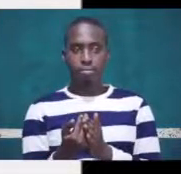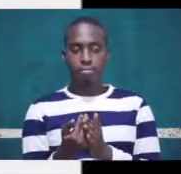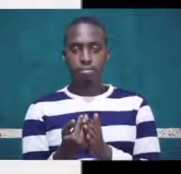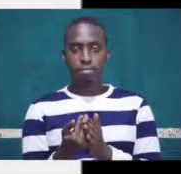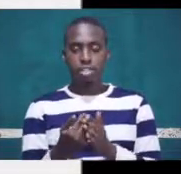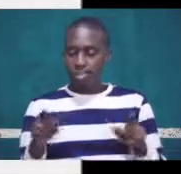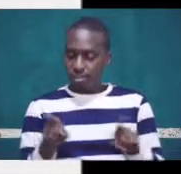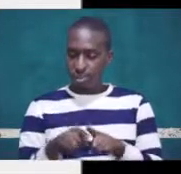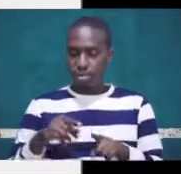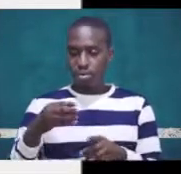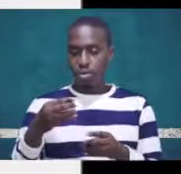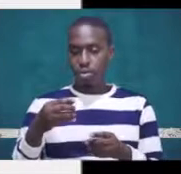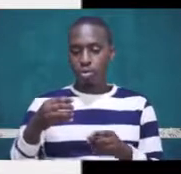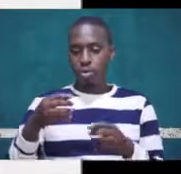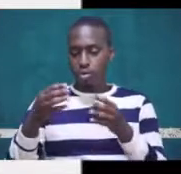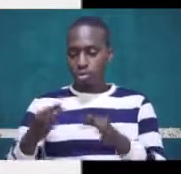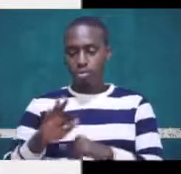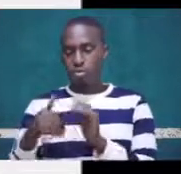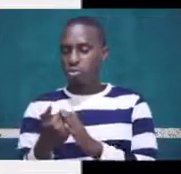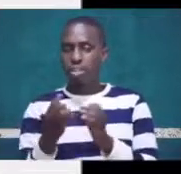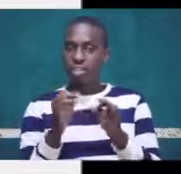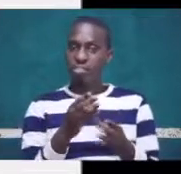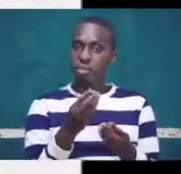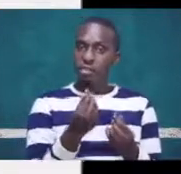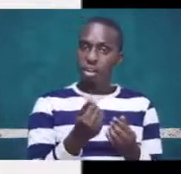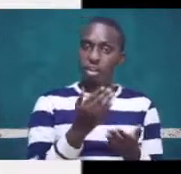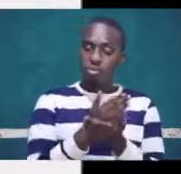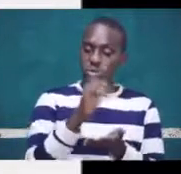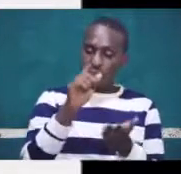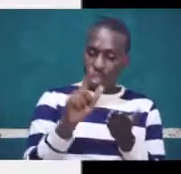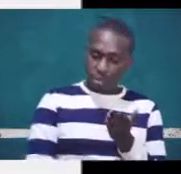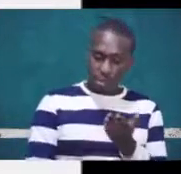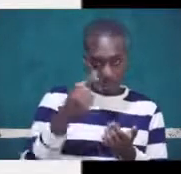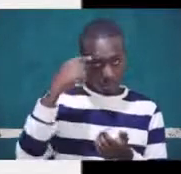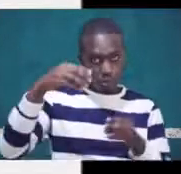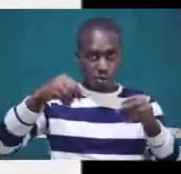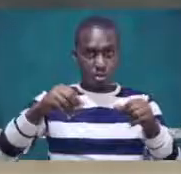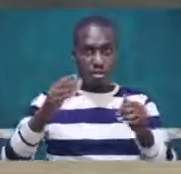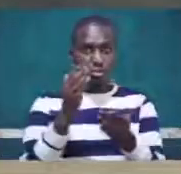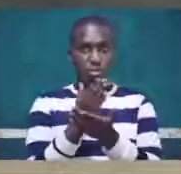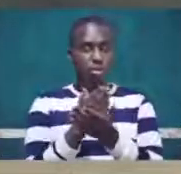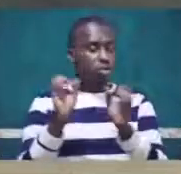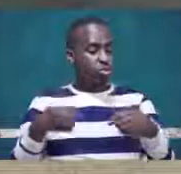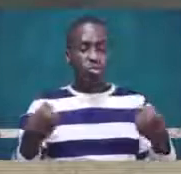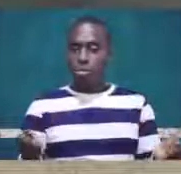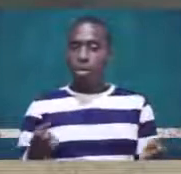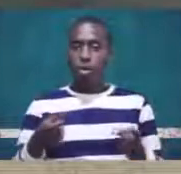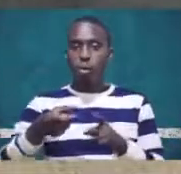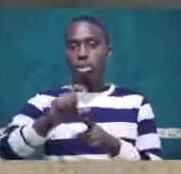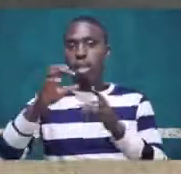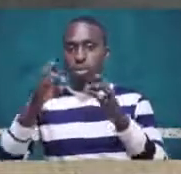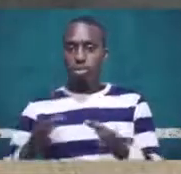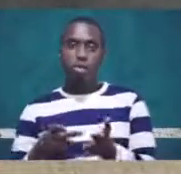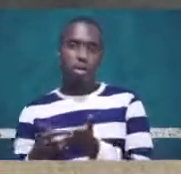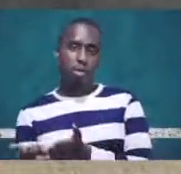same quantity of salt at whatever price. Even if price reduces for salt, you will not increase quantity consumed. If